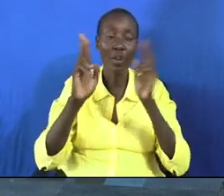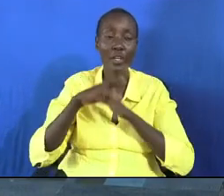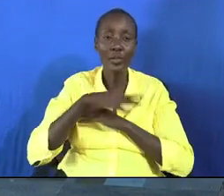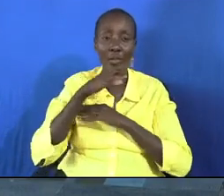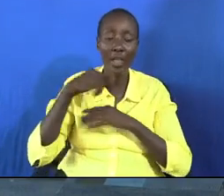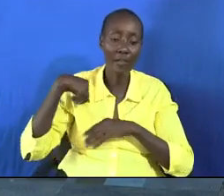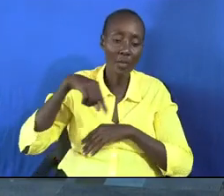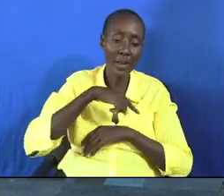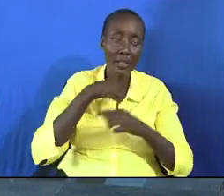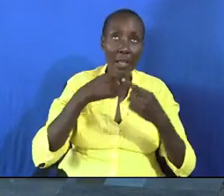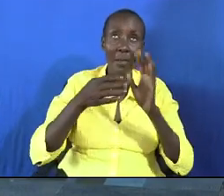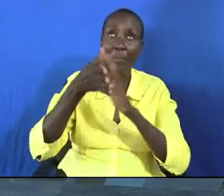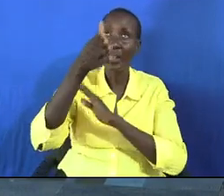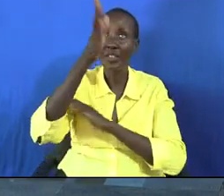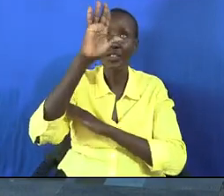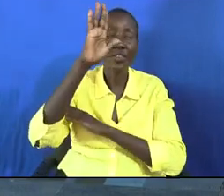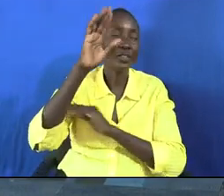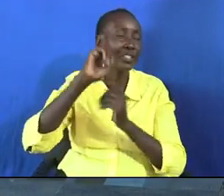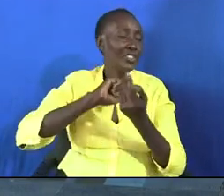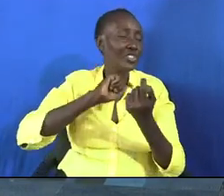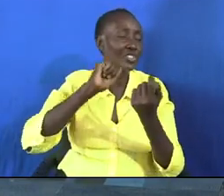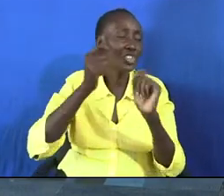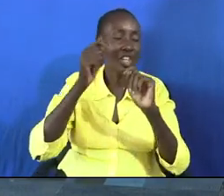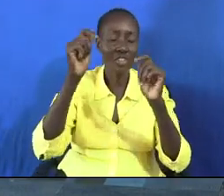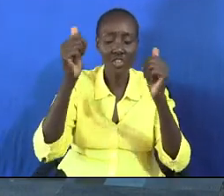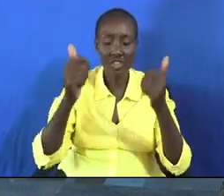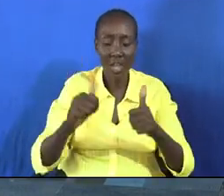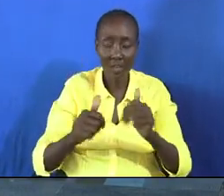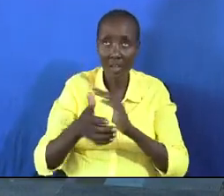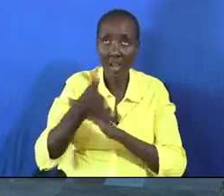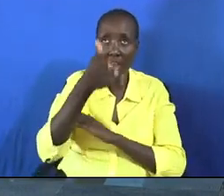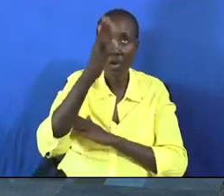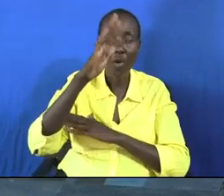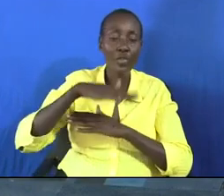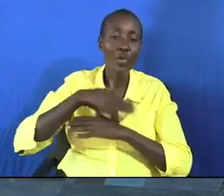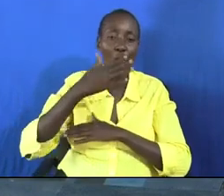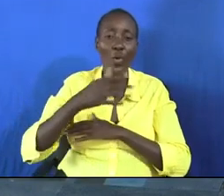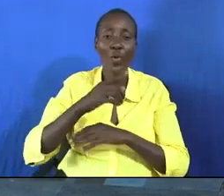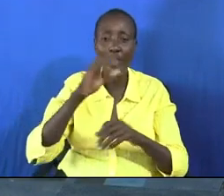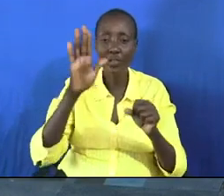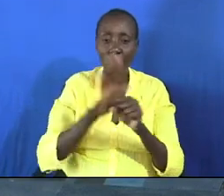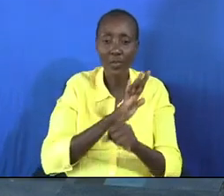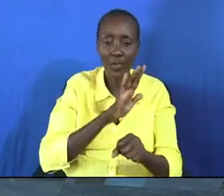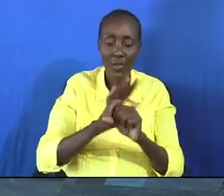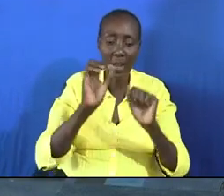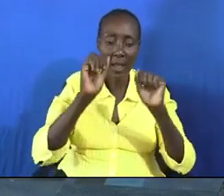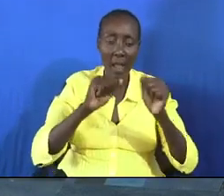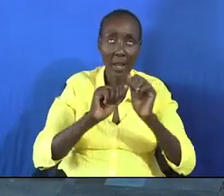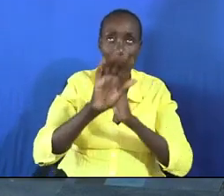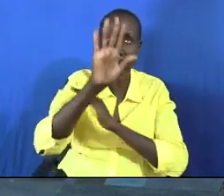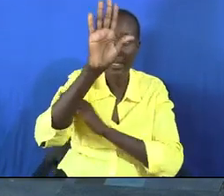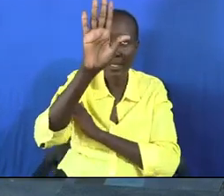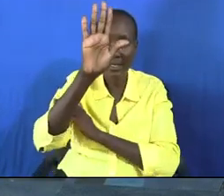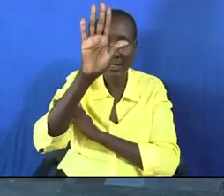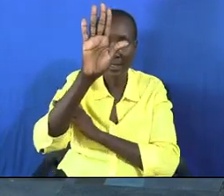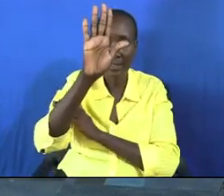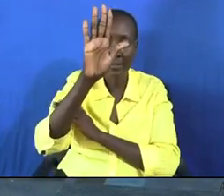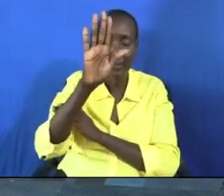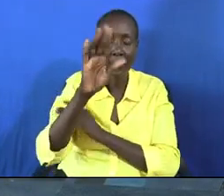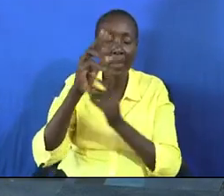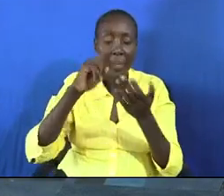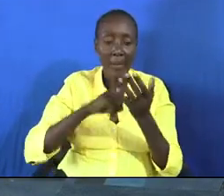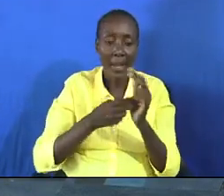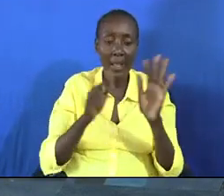die. But God does not change. God always keeps. He's a covenant keeper. And